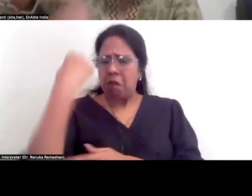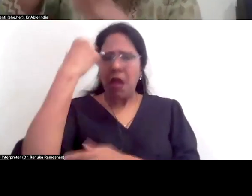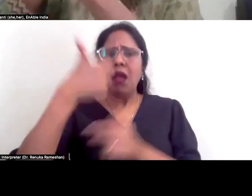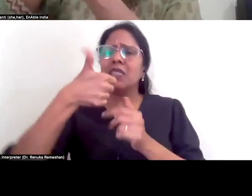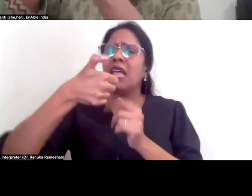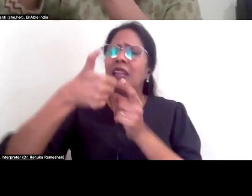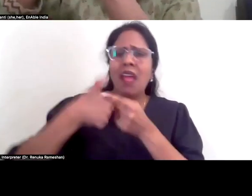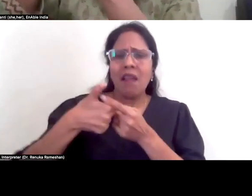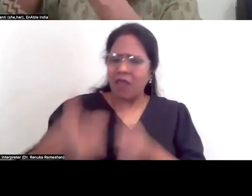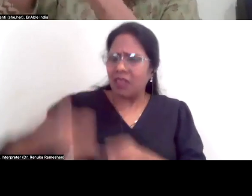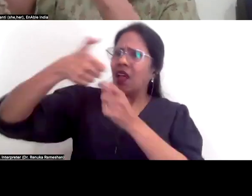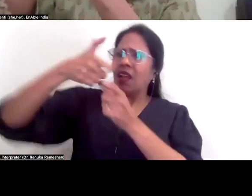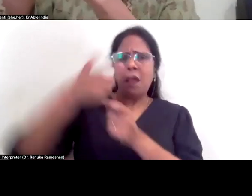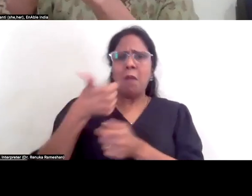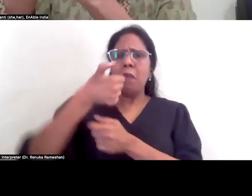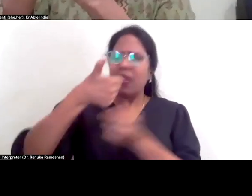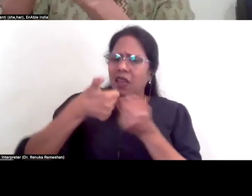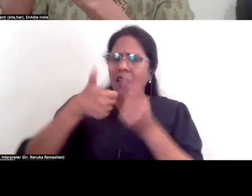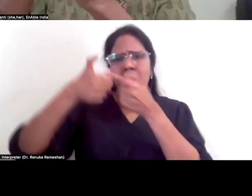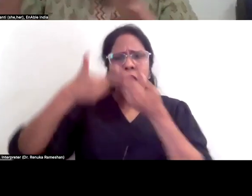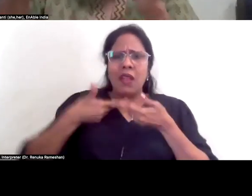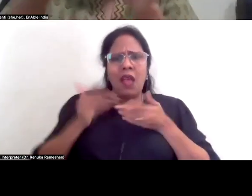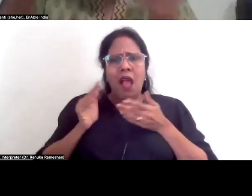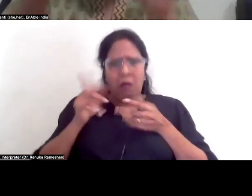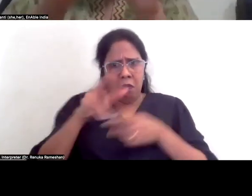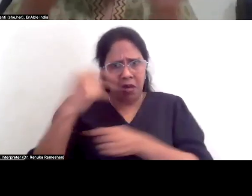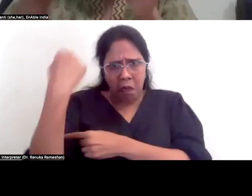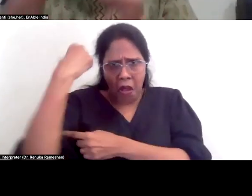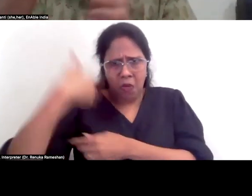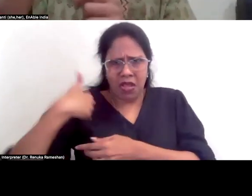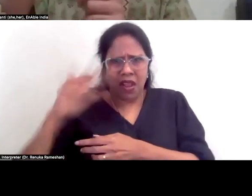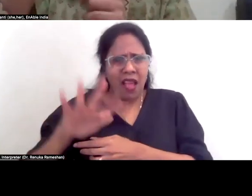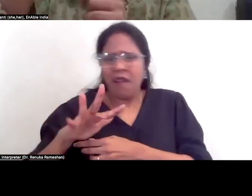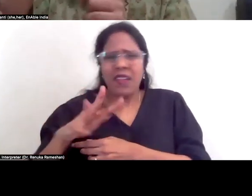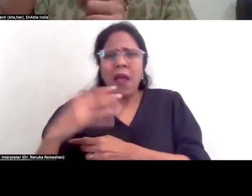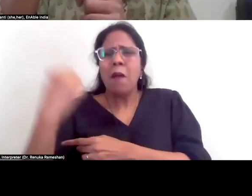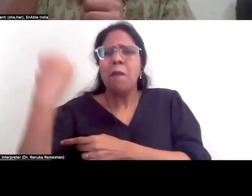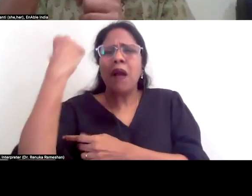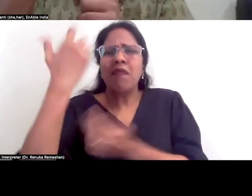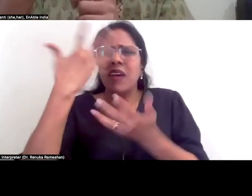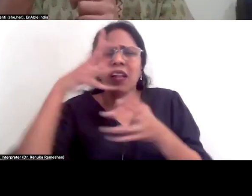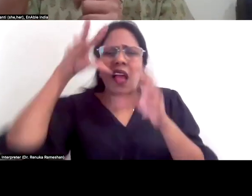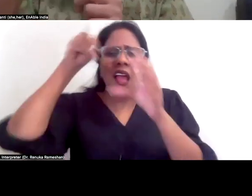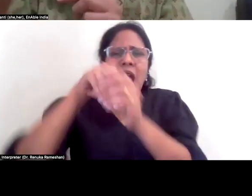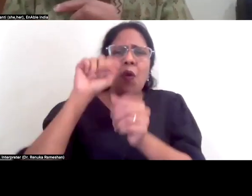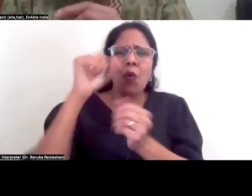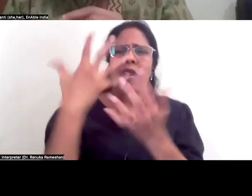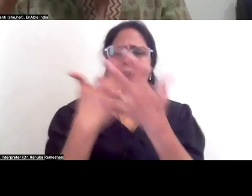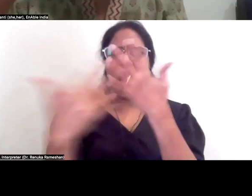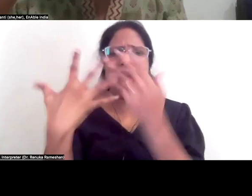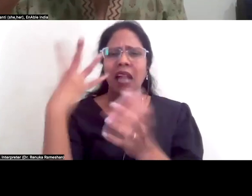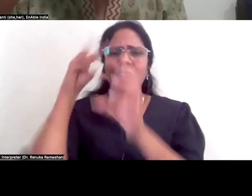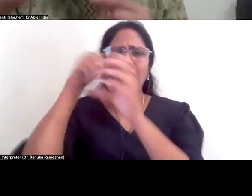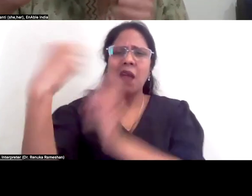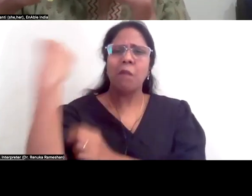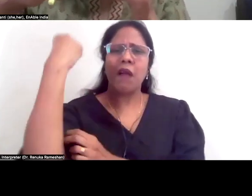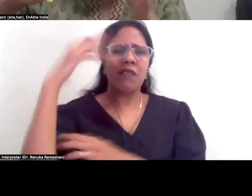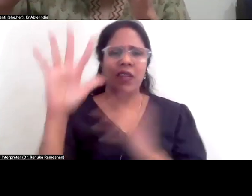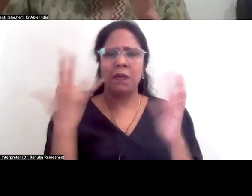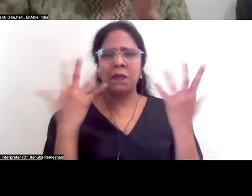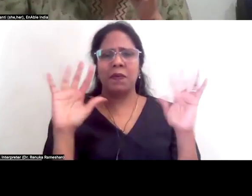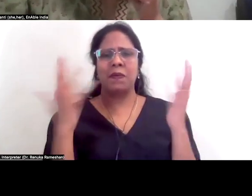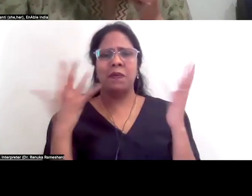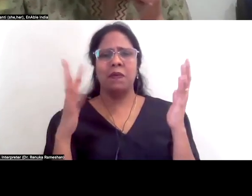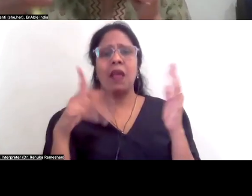it. Like that, it's not that you have power in your hand. Power is not in anybody's hand. Power, they said,